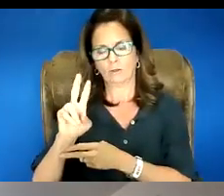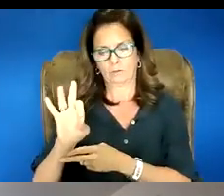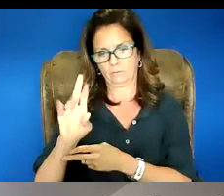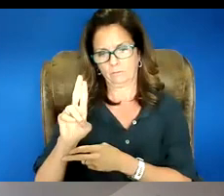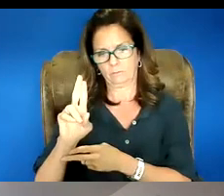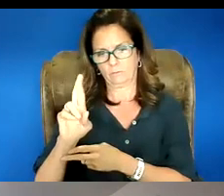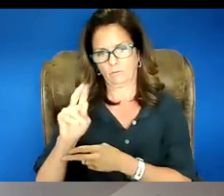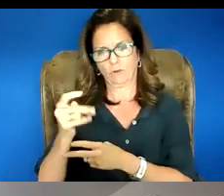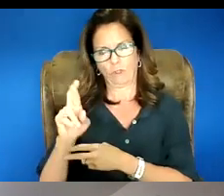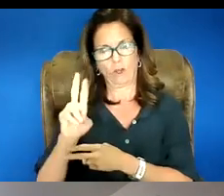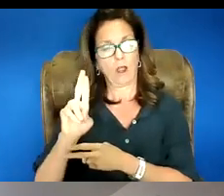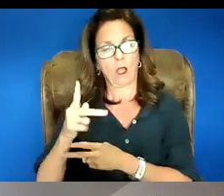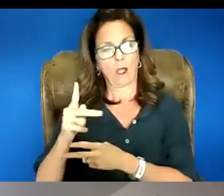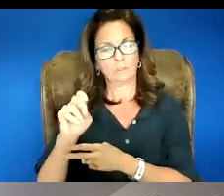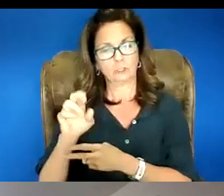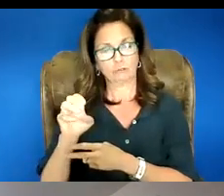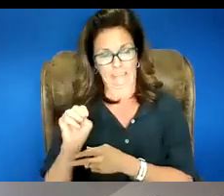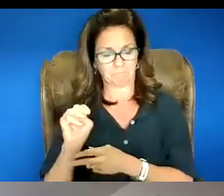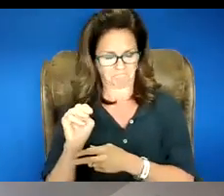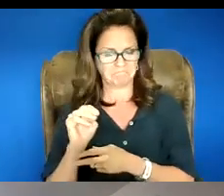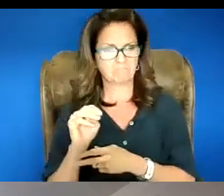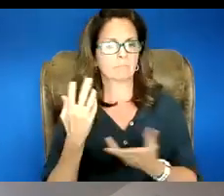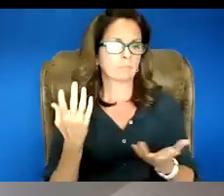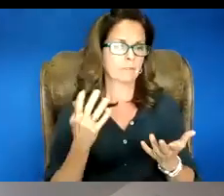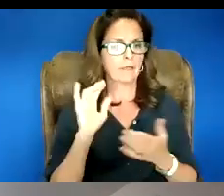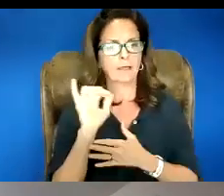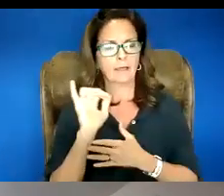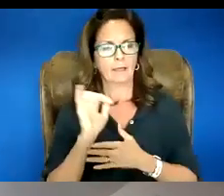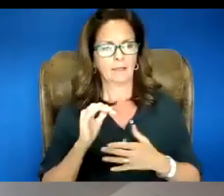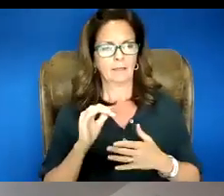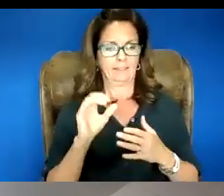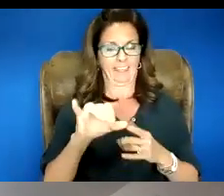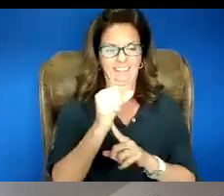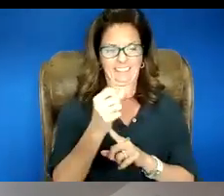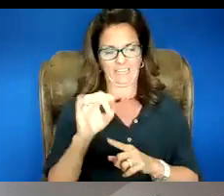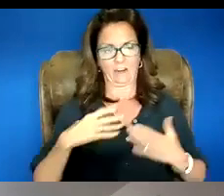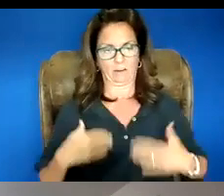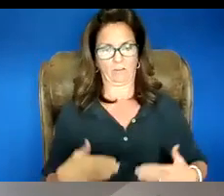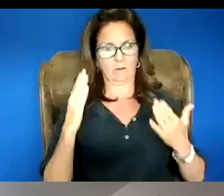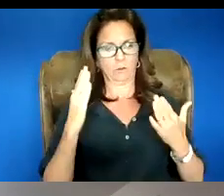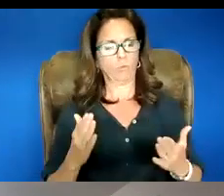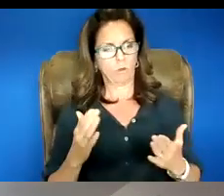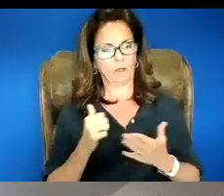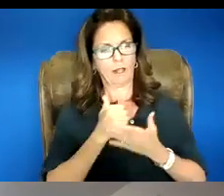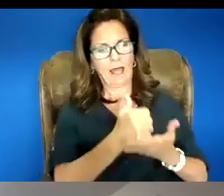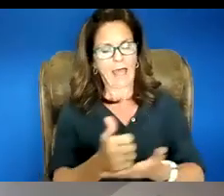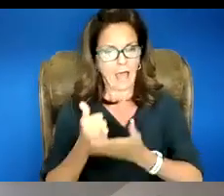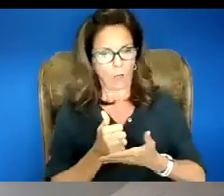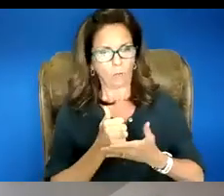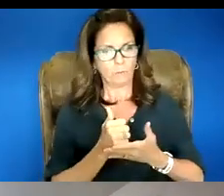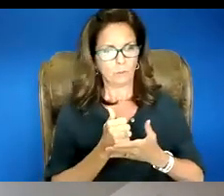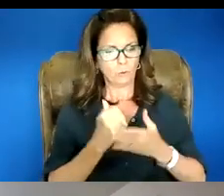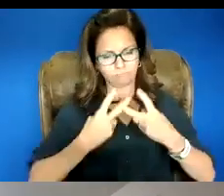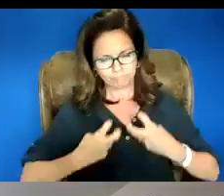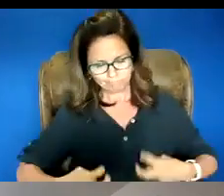way we can explain that is, well, State of Health will help you explore areas of your life that have prevented you from making lasting changes.